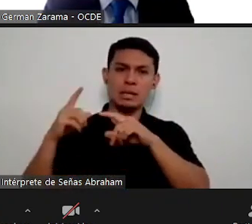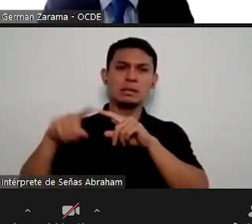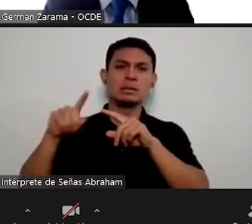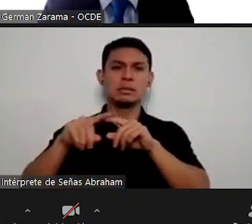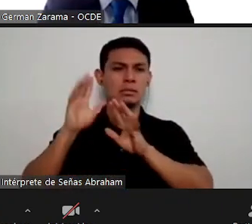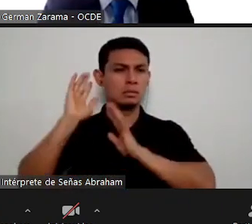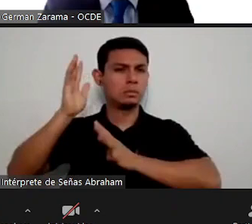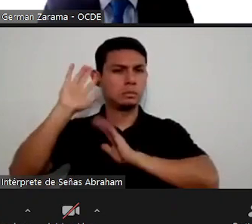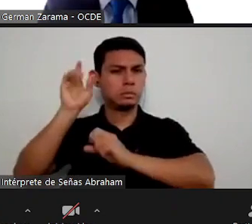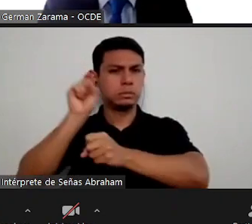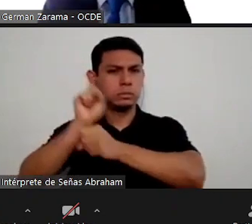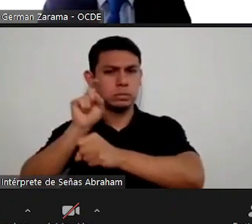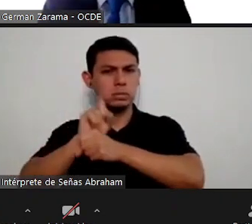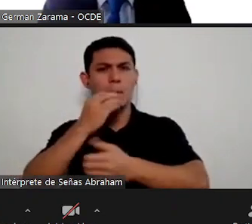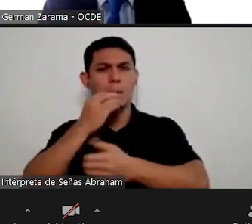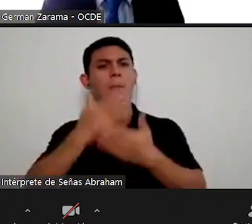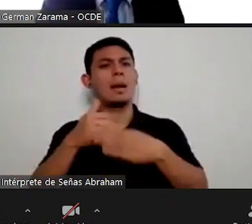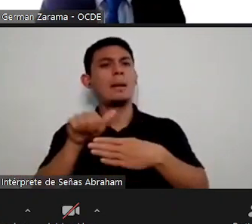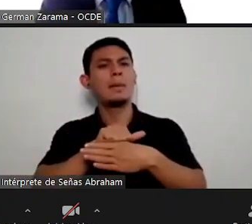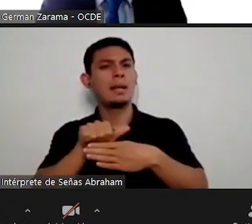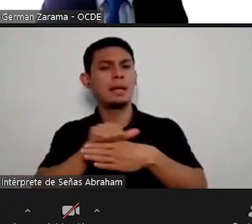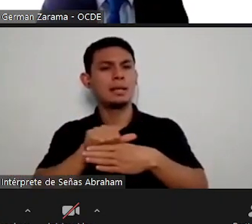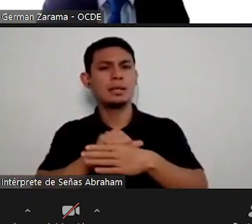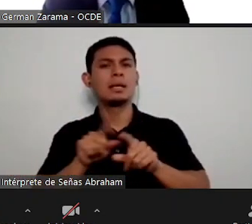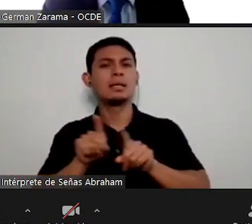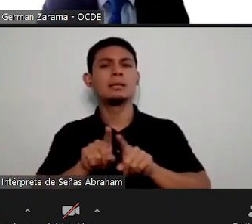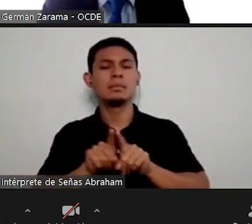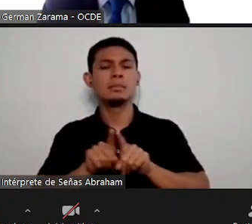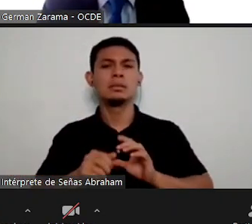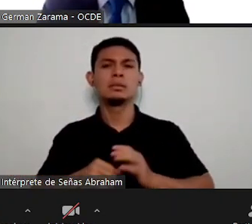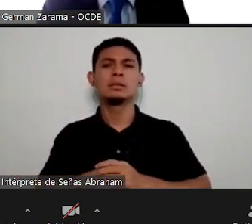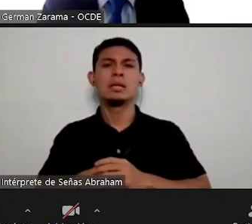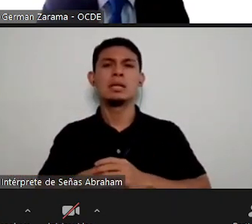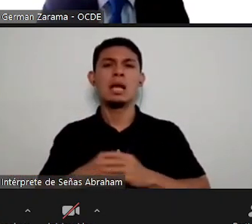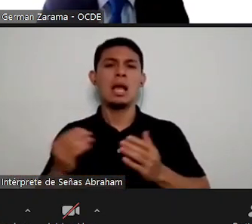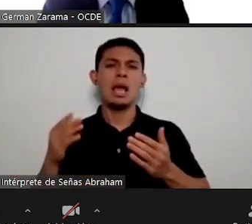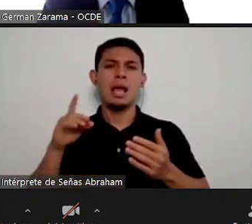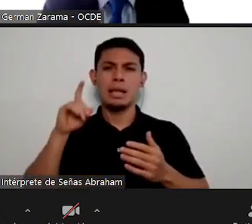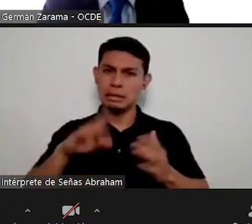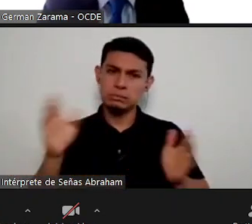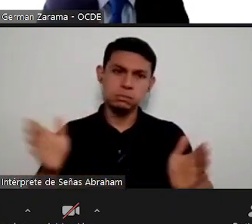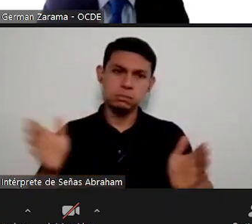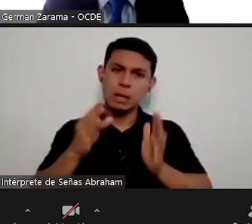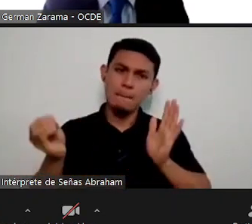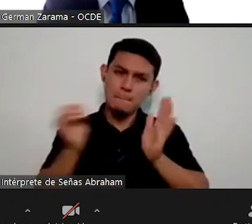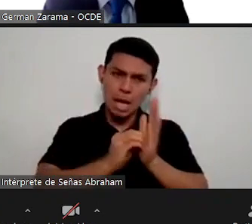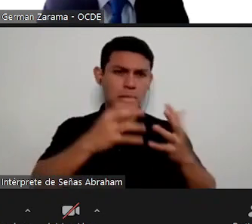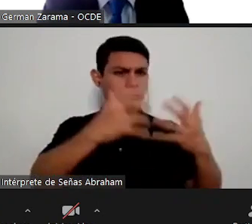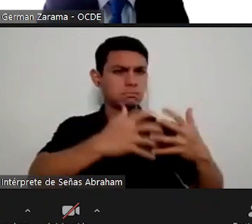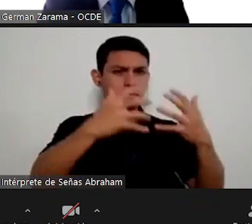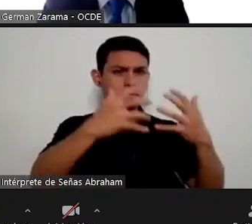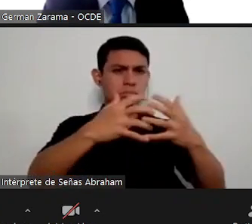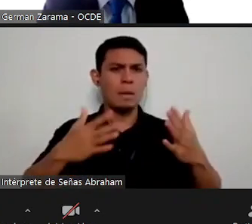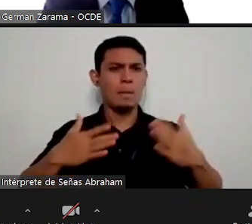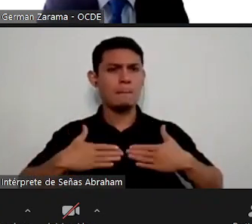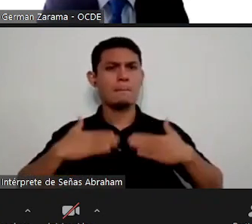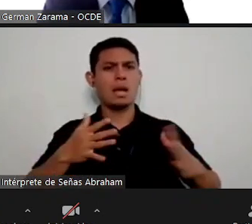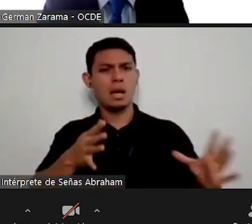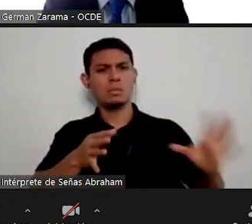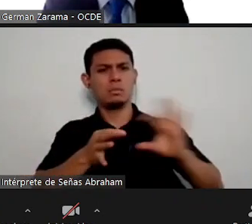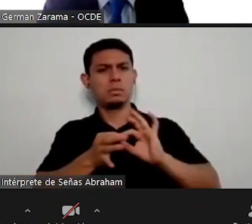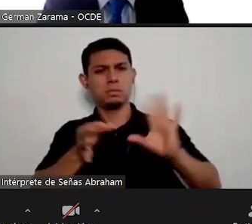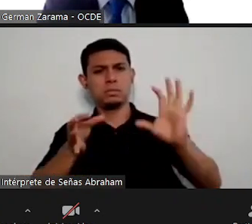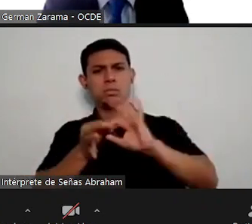accompany our businesses in training and good practices and to have every time more companies that can